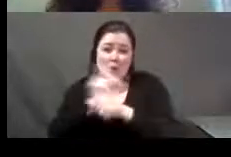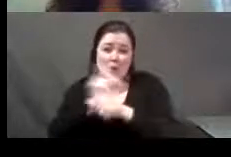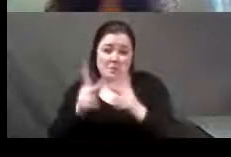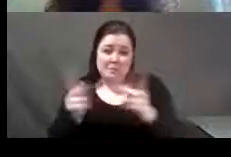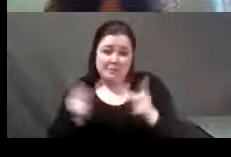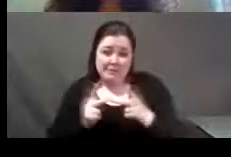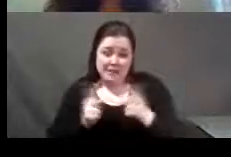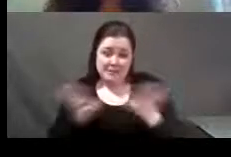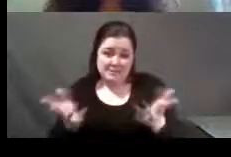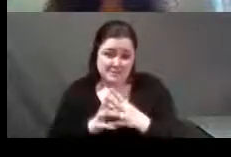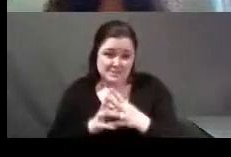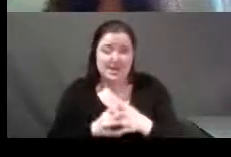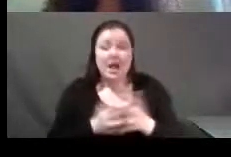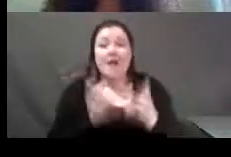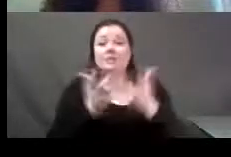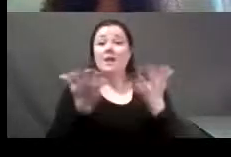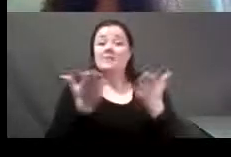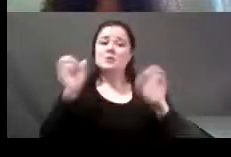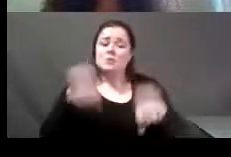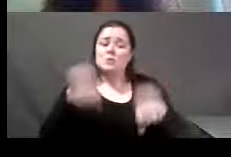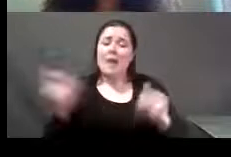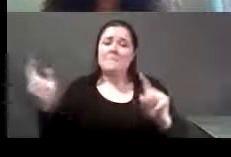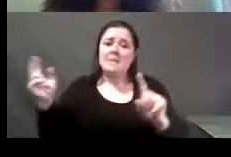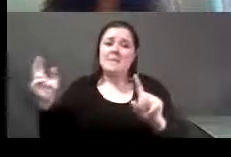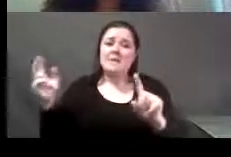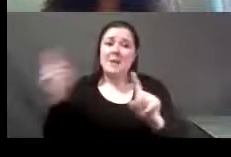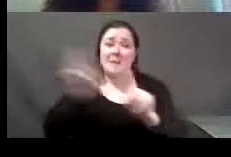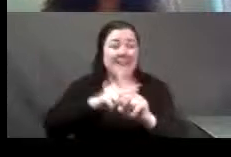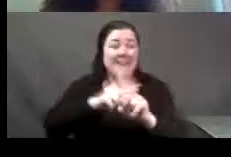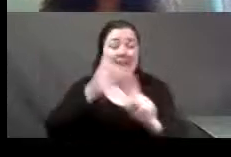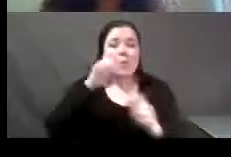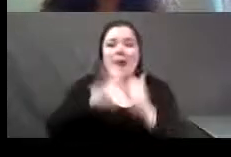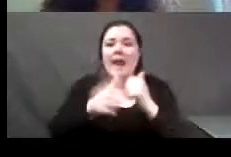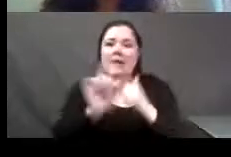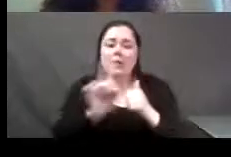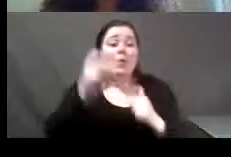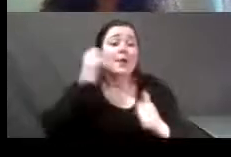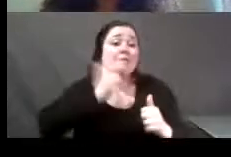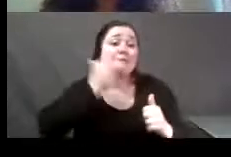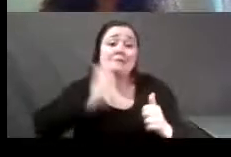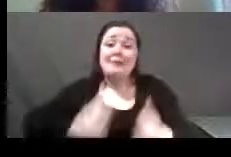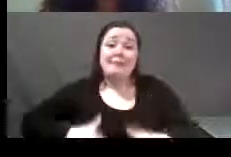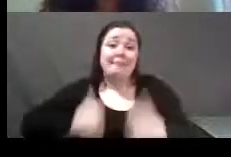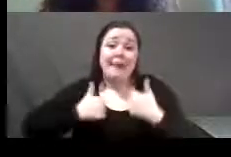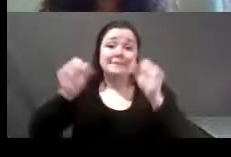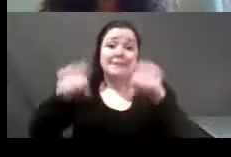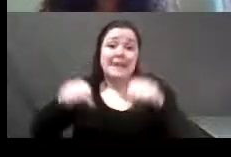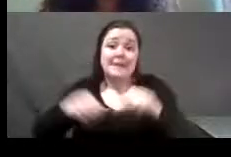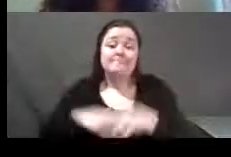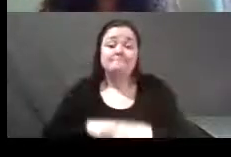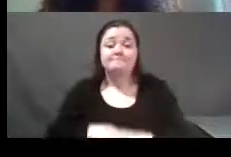lot of this stuff can be applied literally anywhere or just your everyday life.